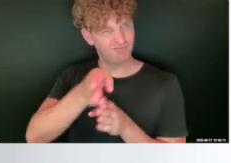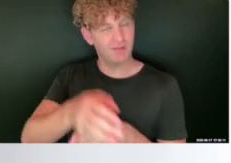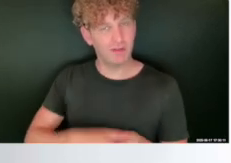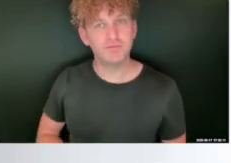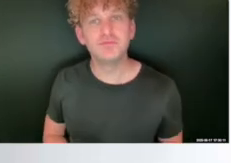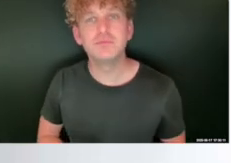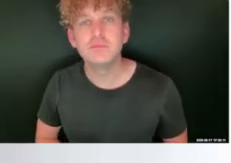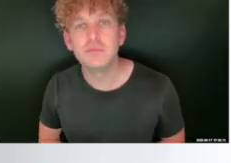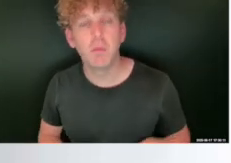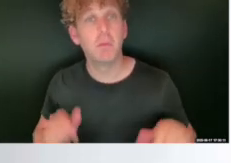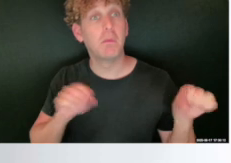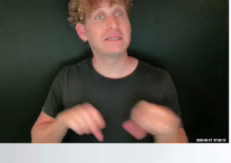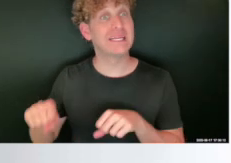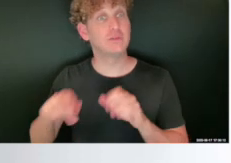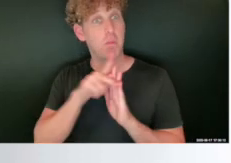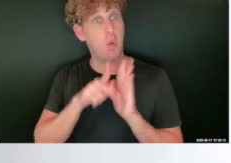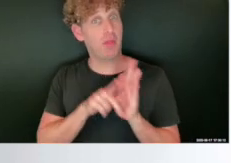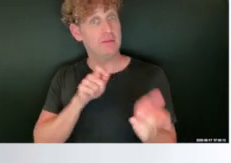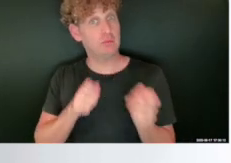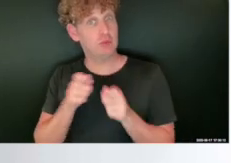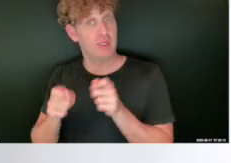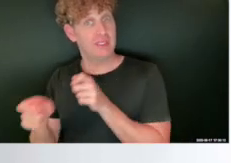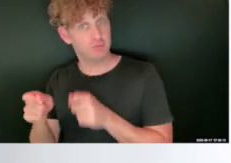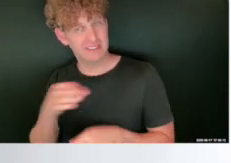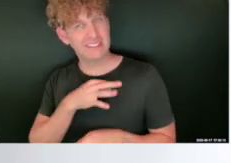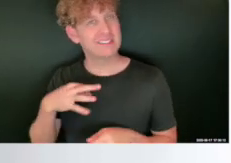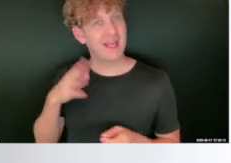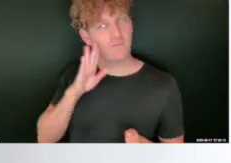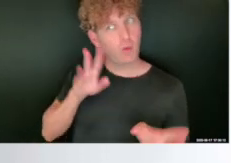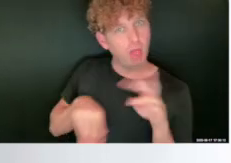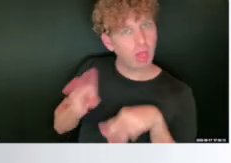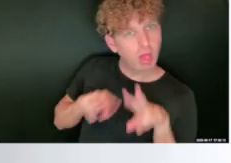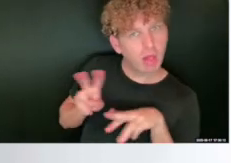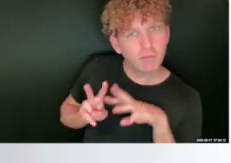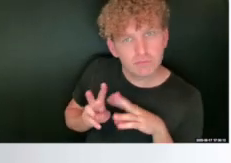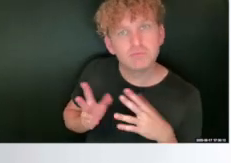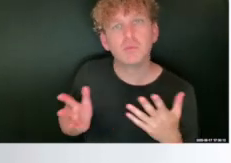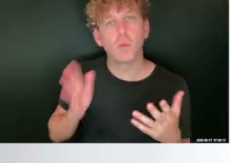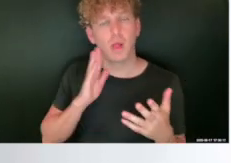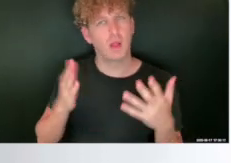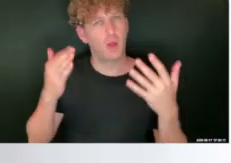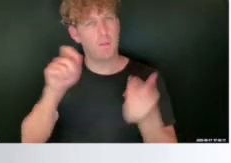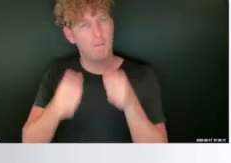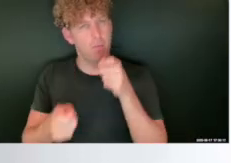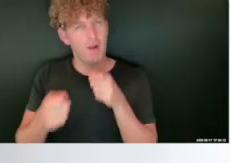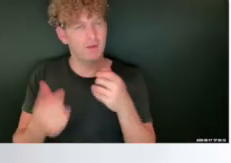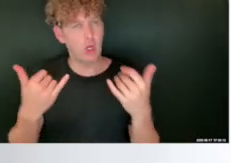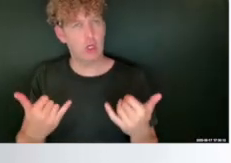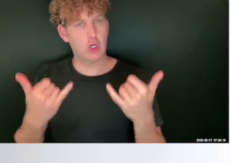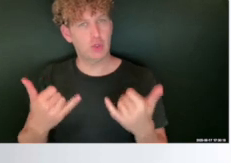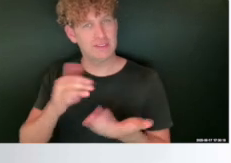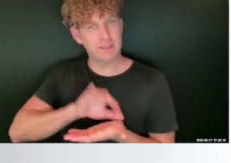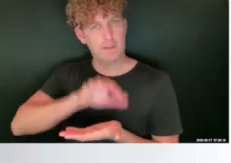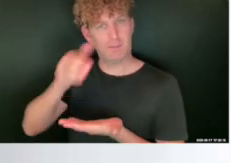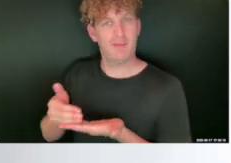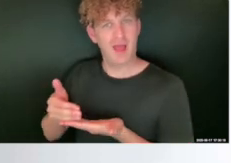to identify solutions to the unforeseen challenges COVID-19 injected just as the project